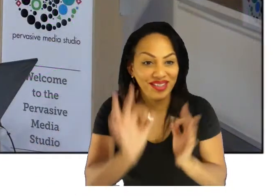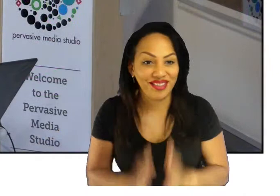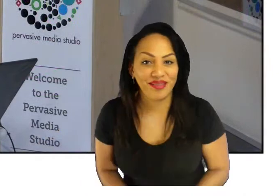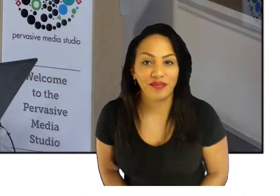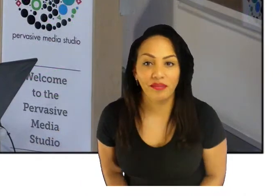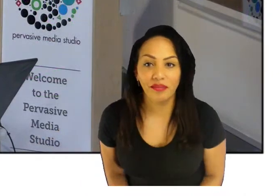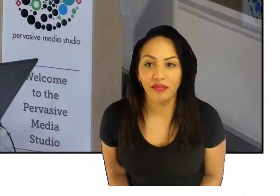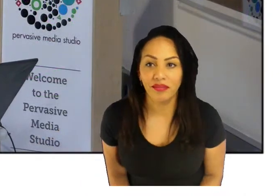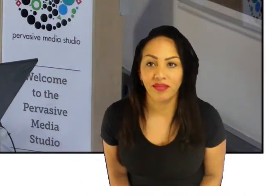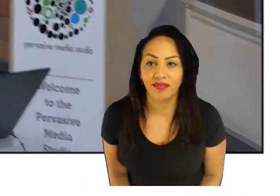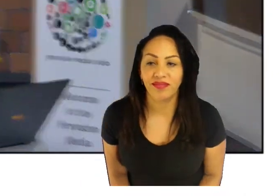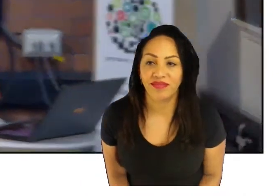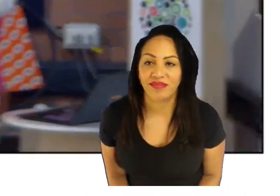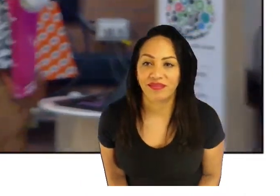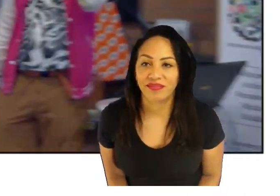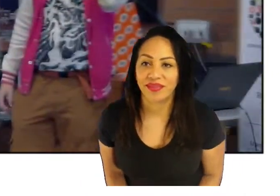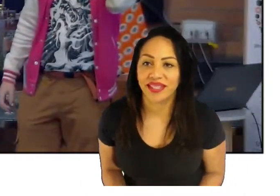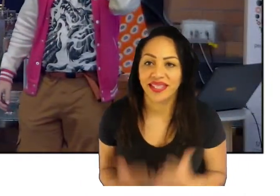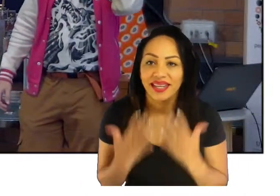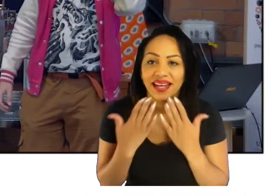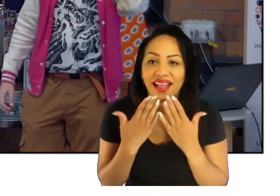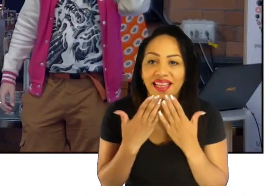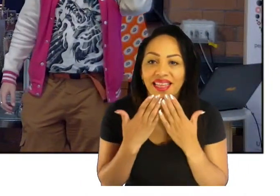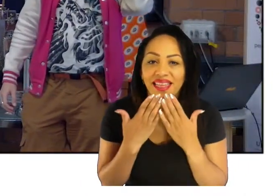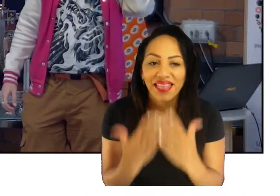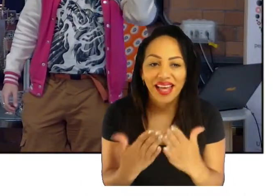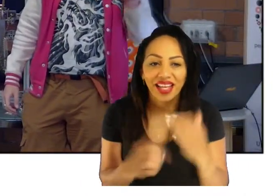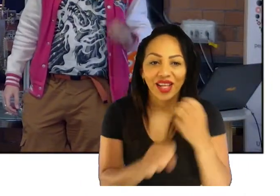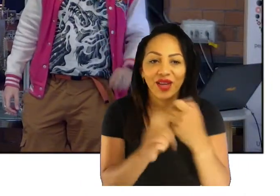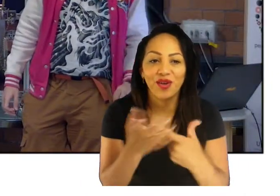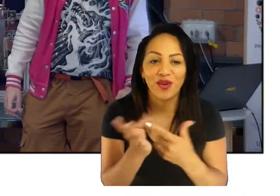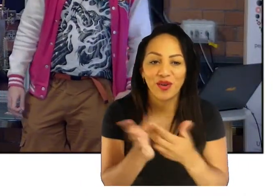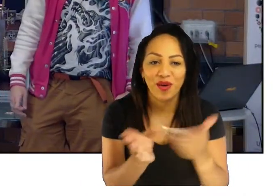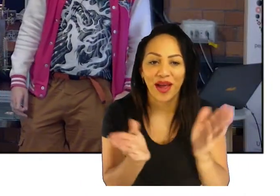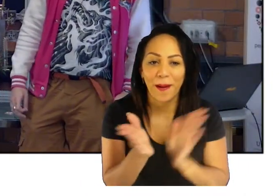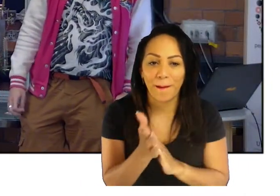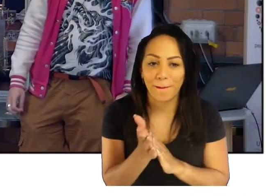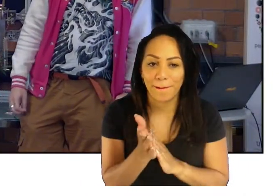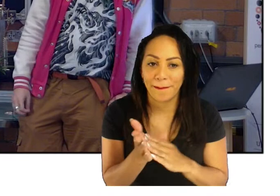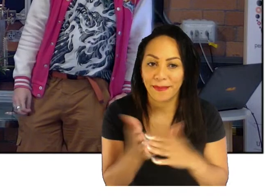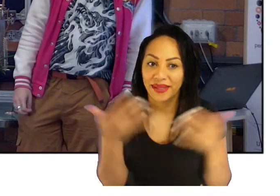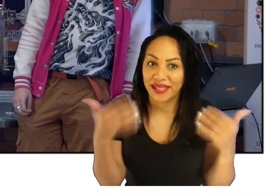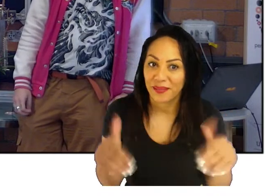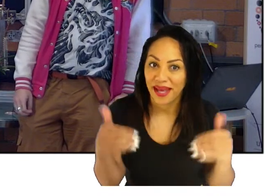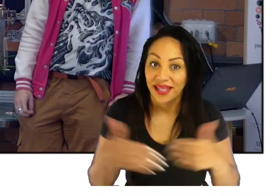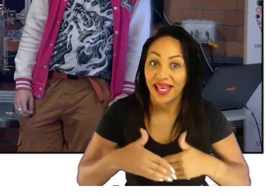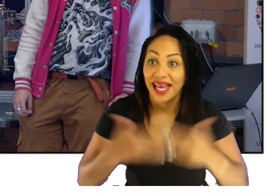Thank you so much, Graham. It's amazing. Does anybody have any questions they'd like to ask?